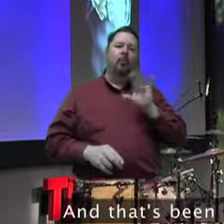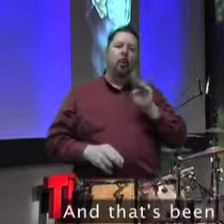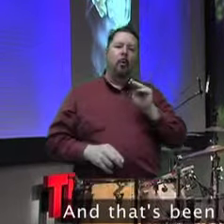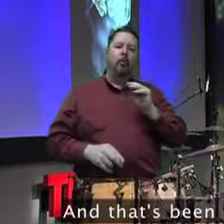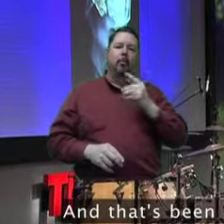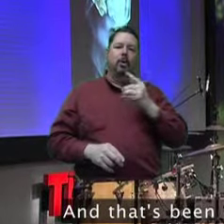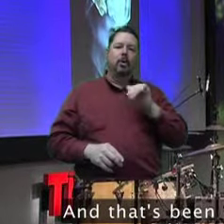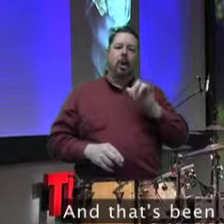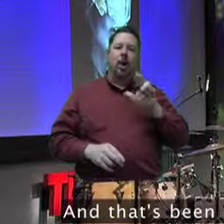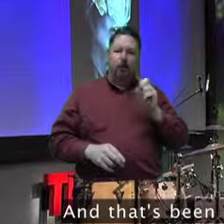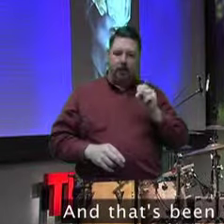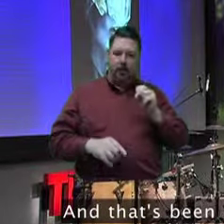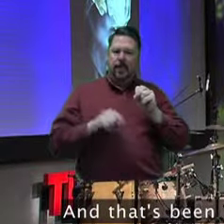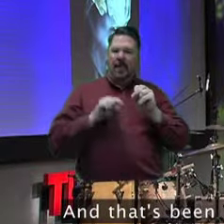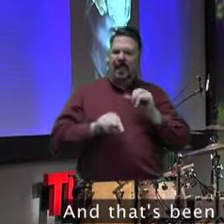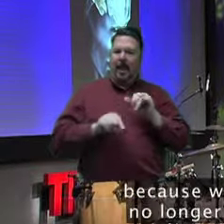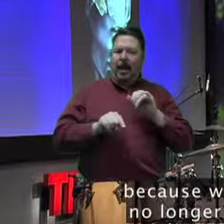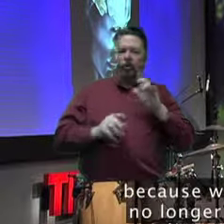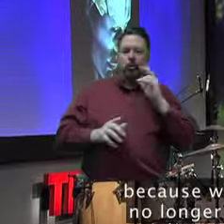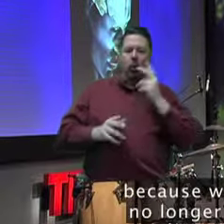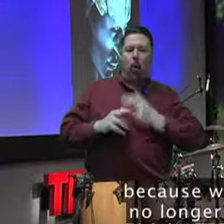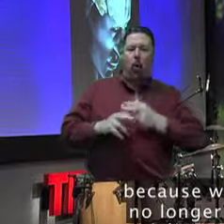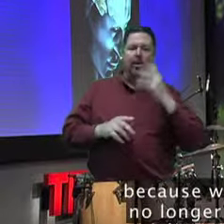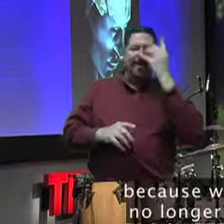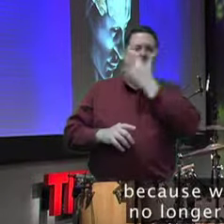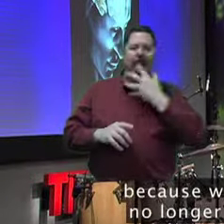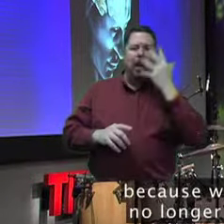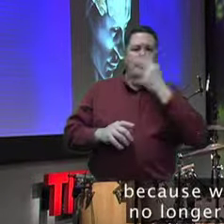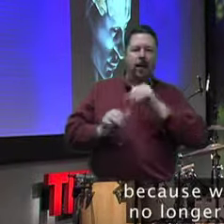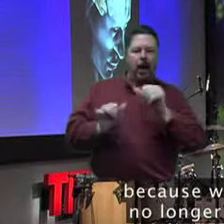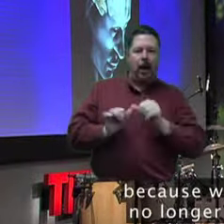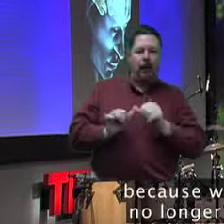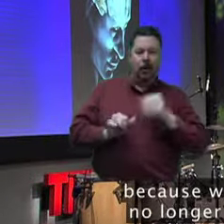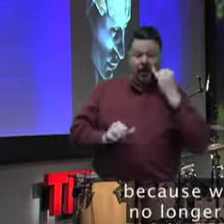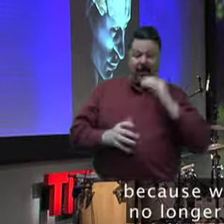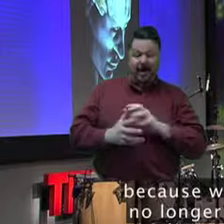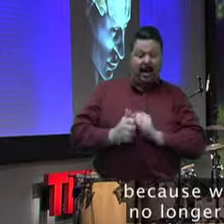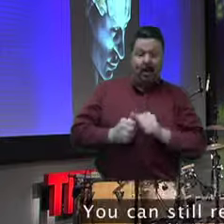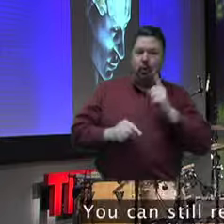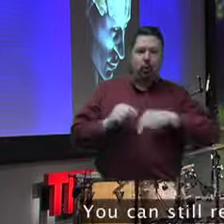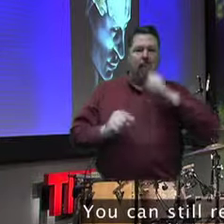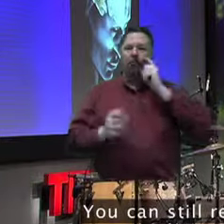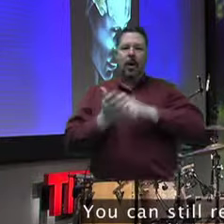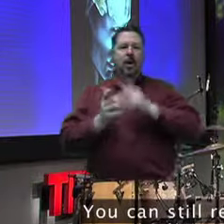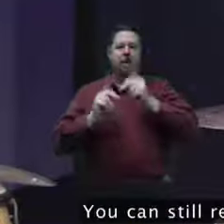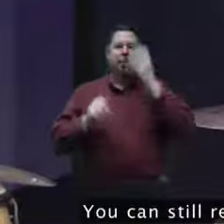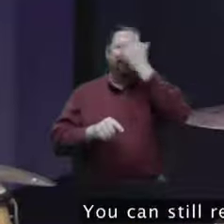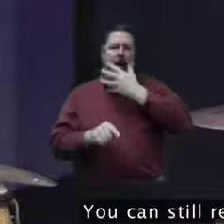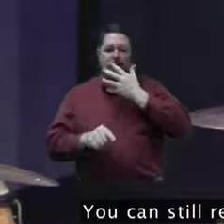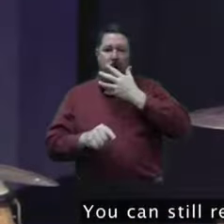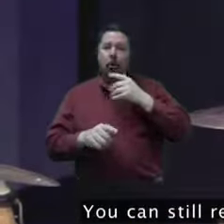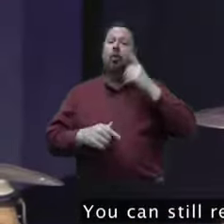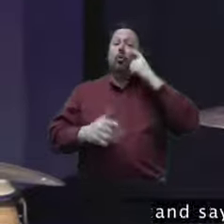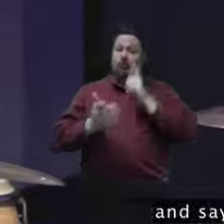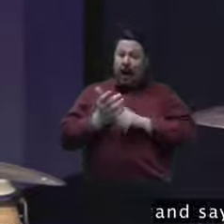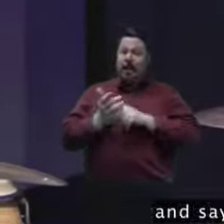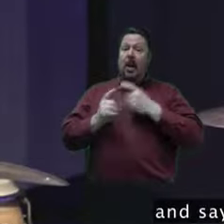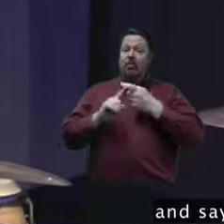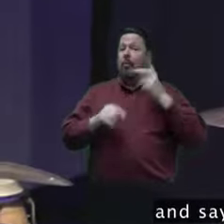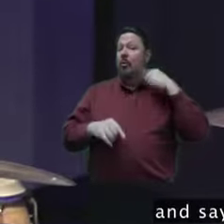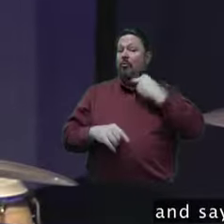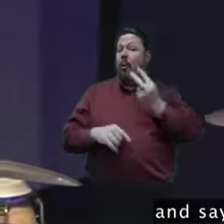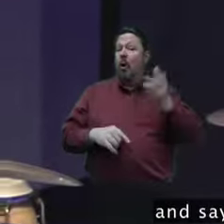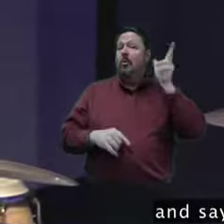And that's been called the face area in the brain because when it's damaged, you can no longer recognize people's faces. You can still recognize them from their